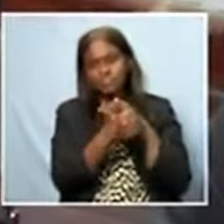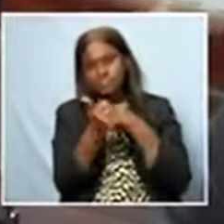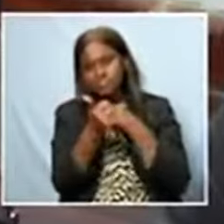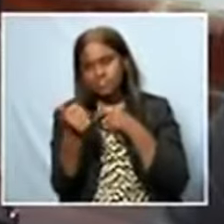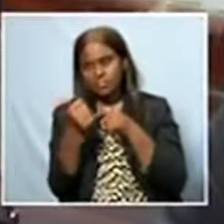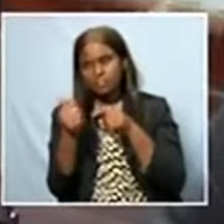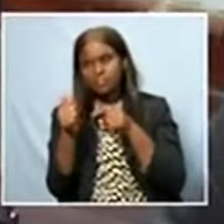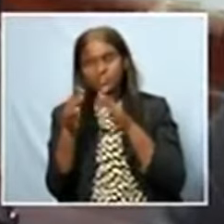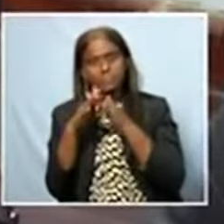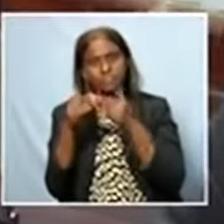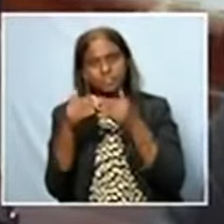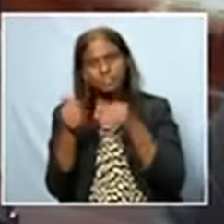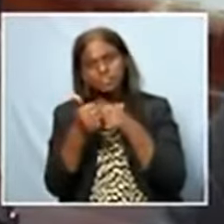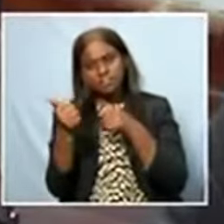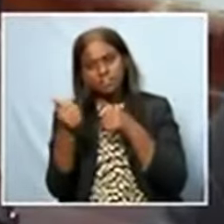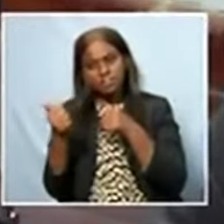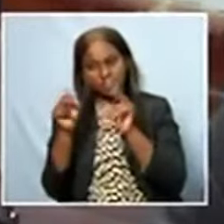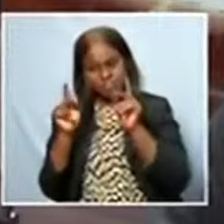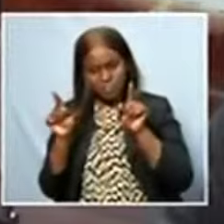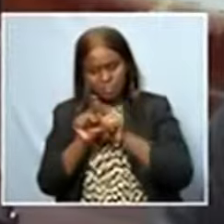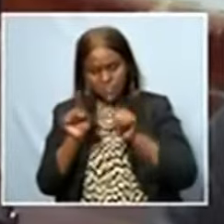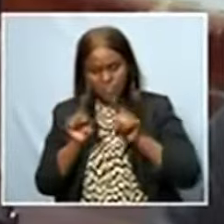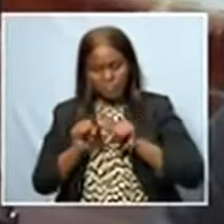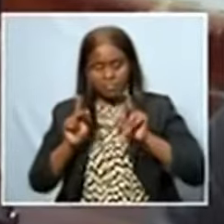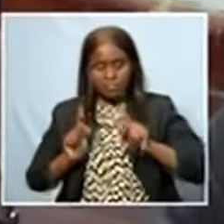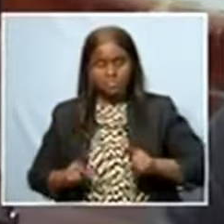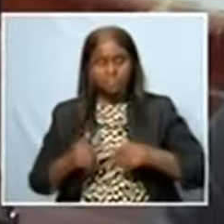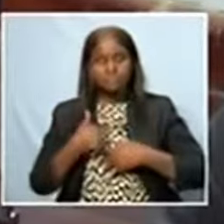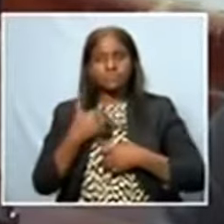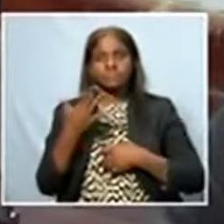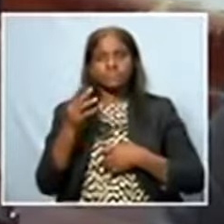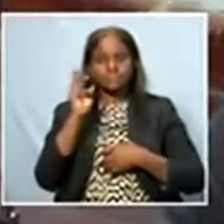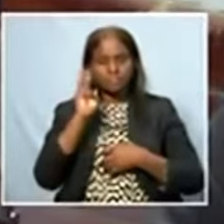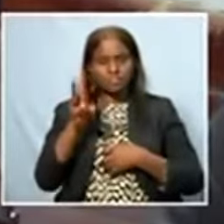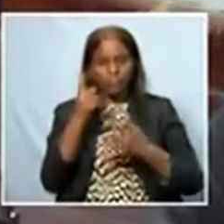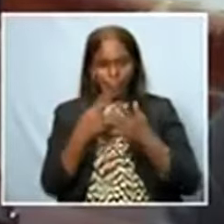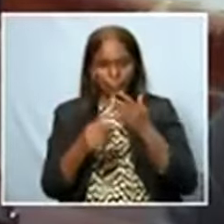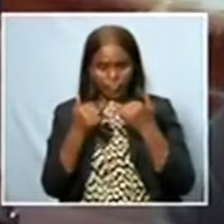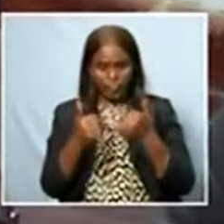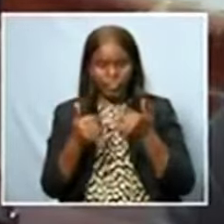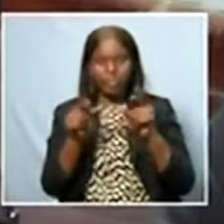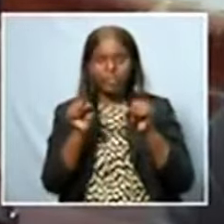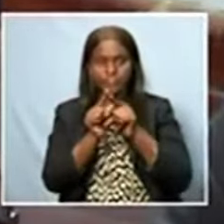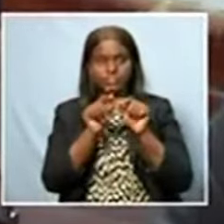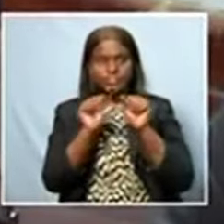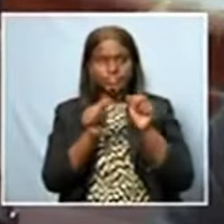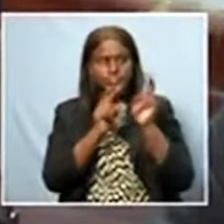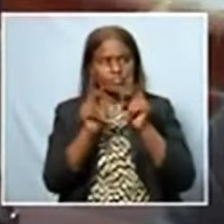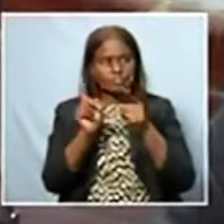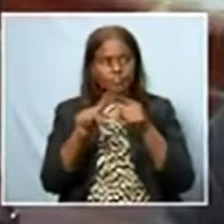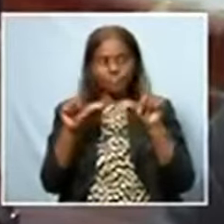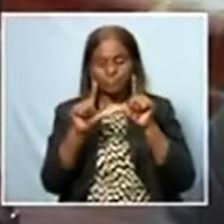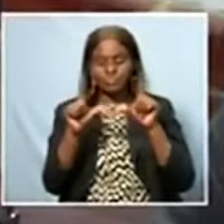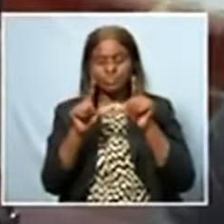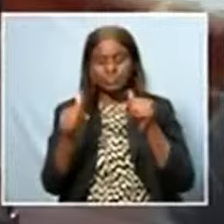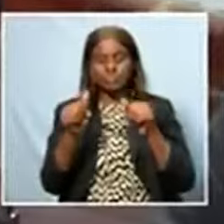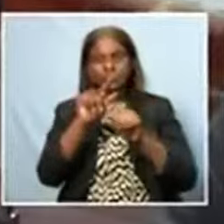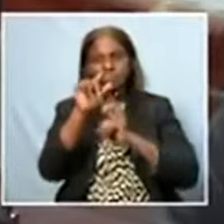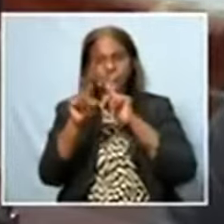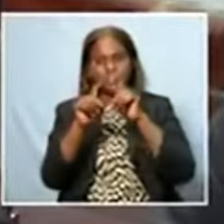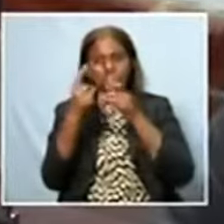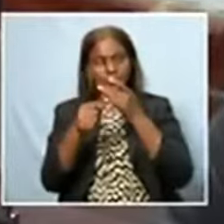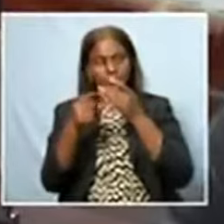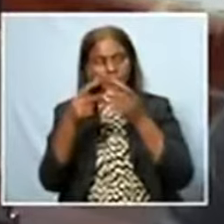another wallet held by that same particular person will be liable to the levy. The question of